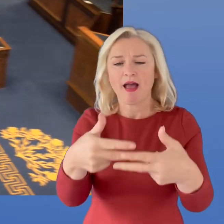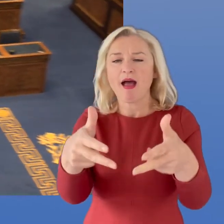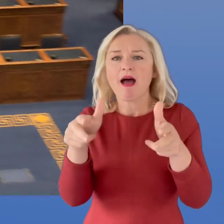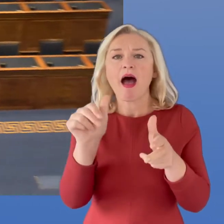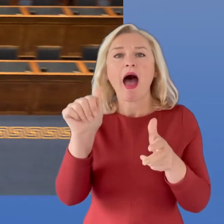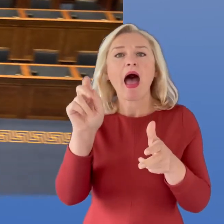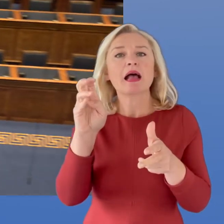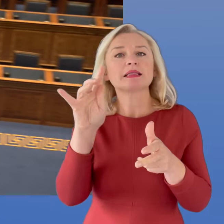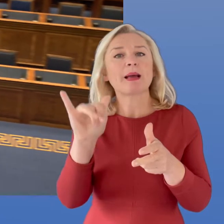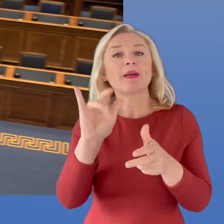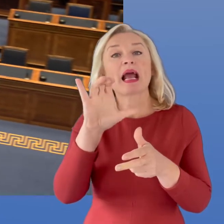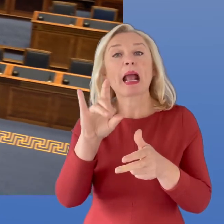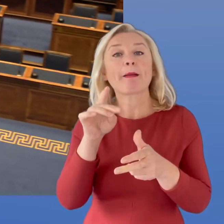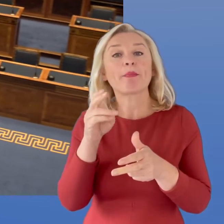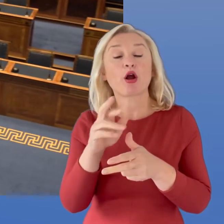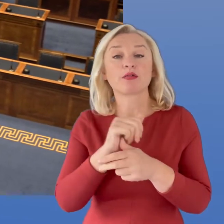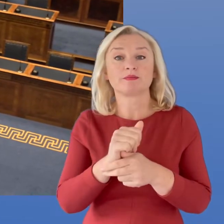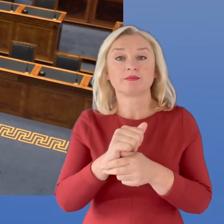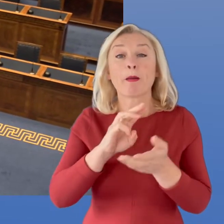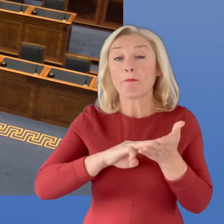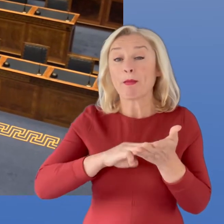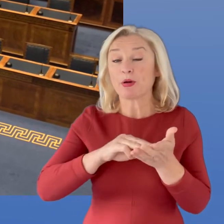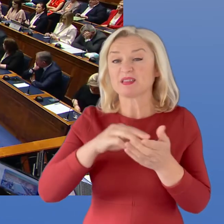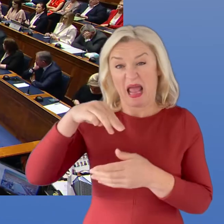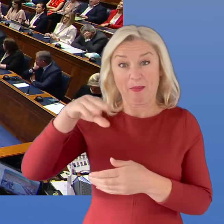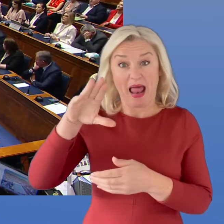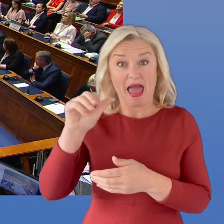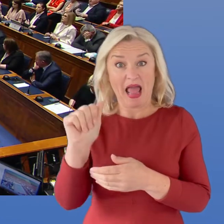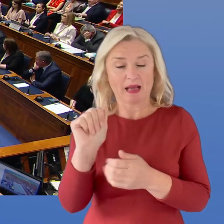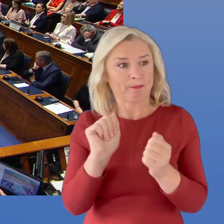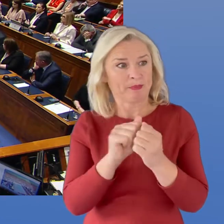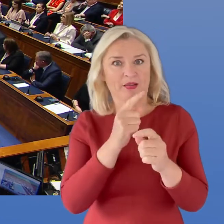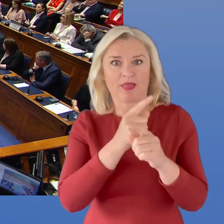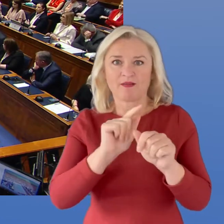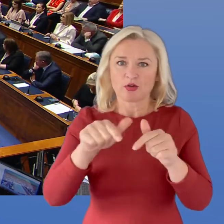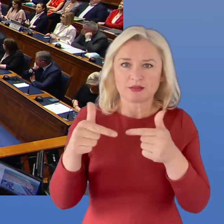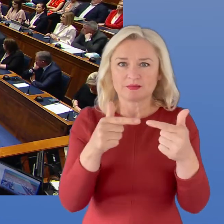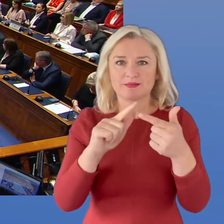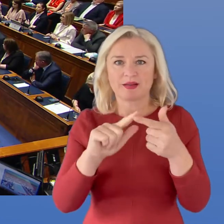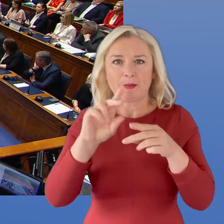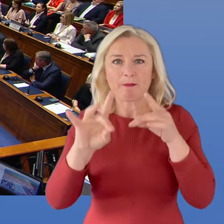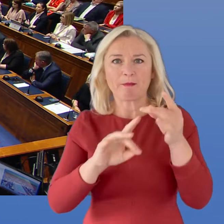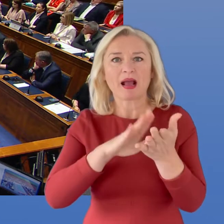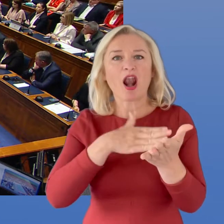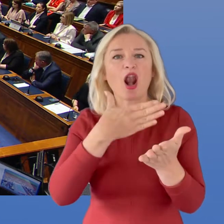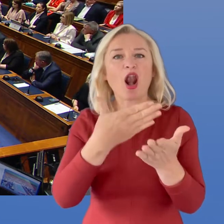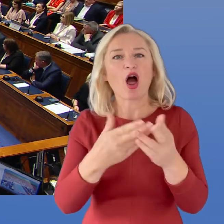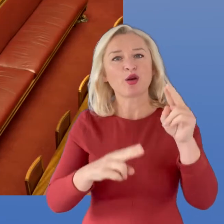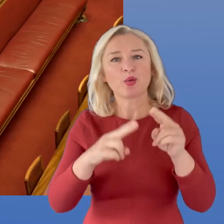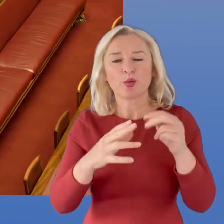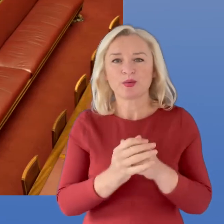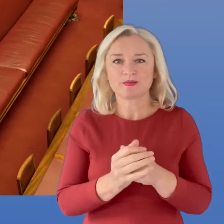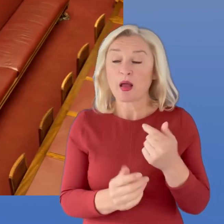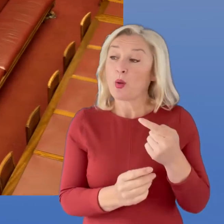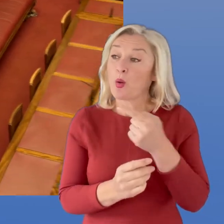where Assembly members, known as MLAs, meet to hold debates and make new laws. You will get an opportunity to